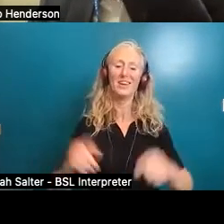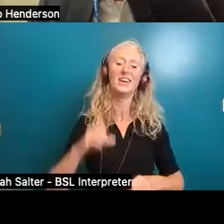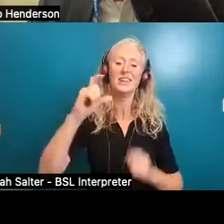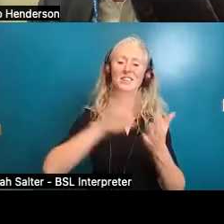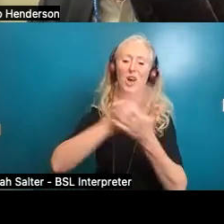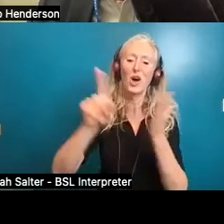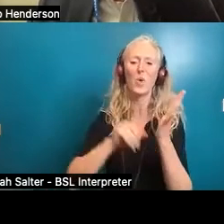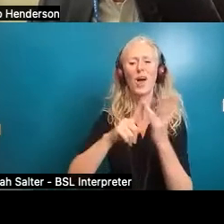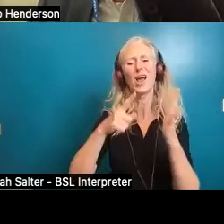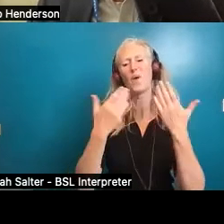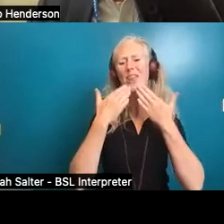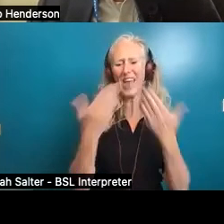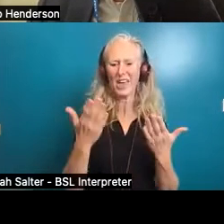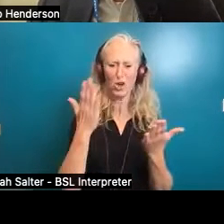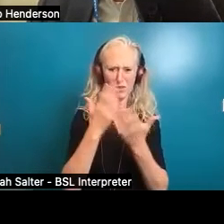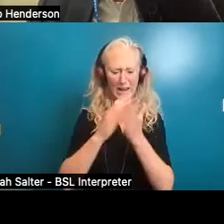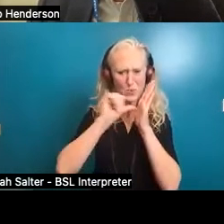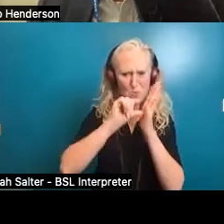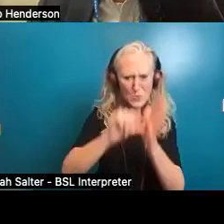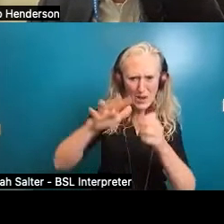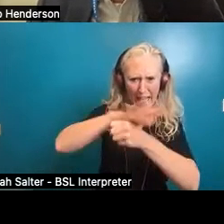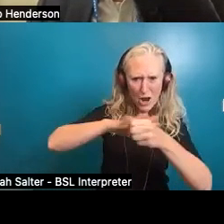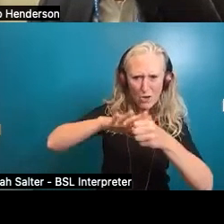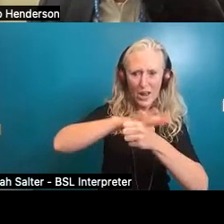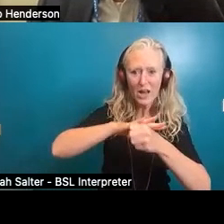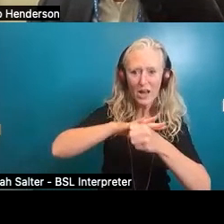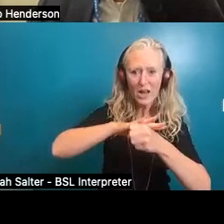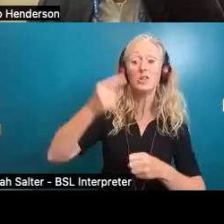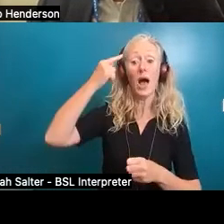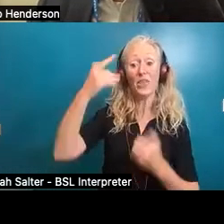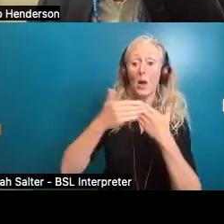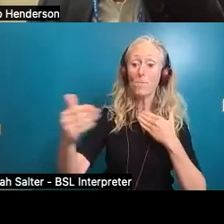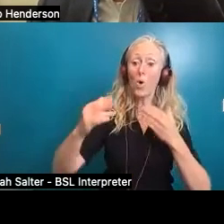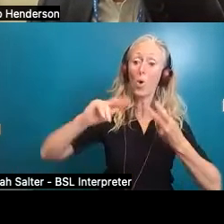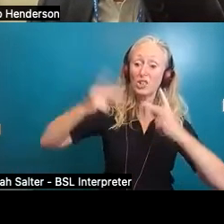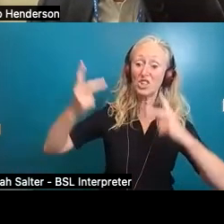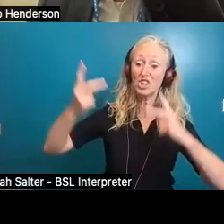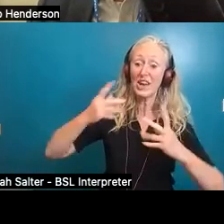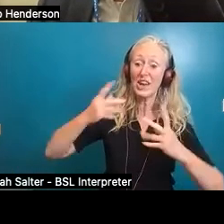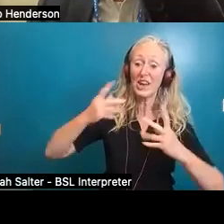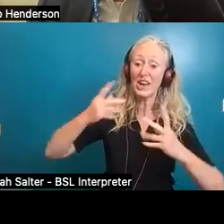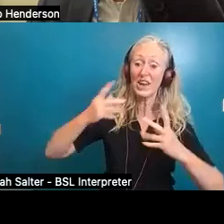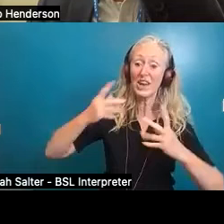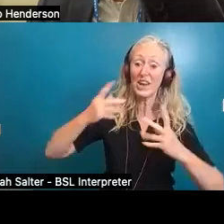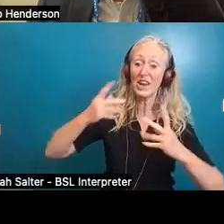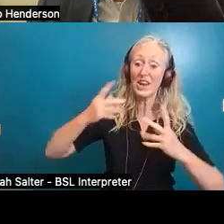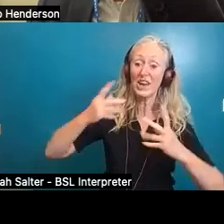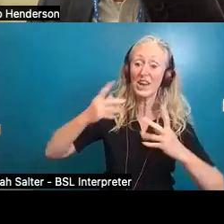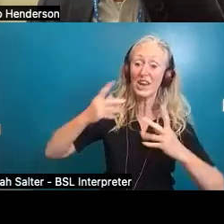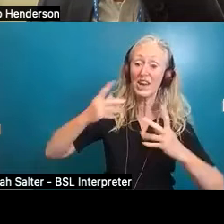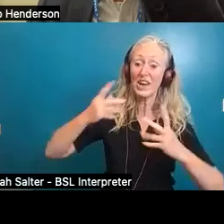tricky area, and it sounds like with increased genetic testing, there's going to be even more of those scenarios potentially to